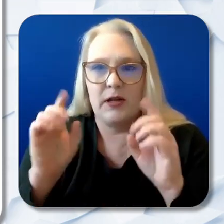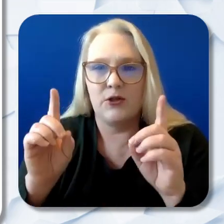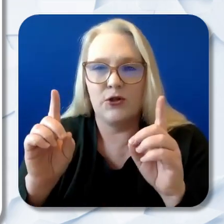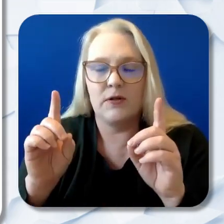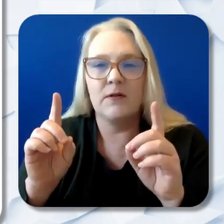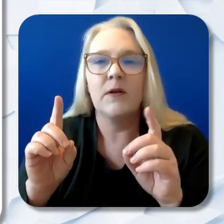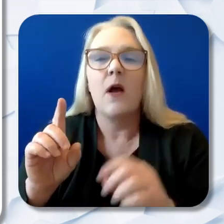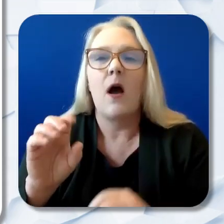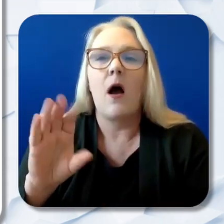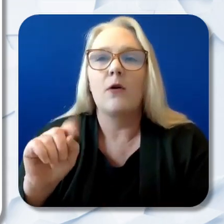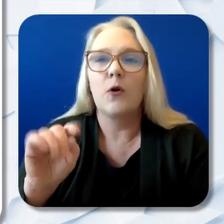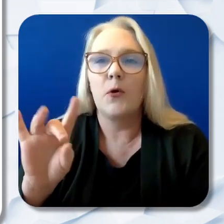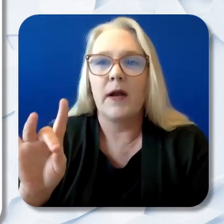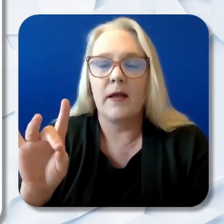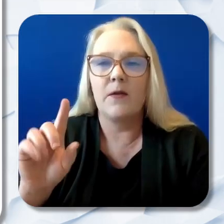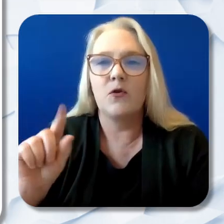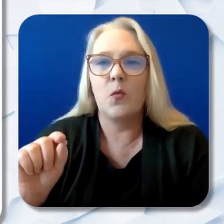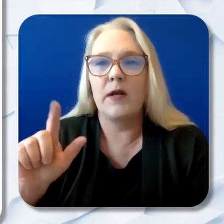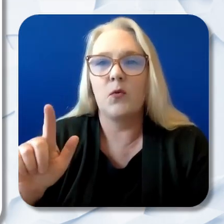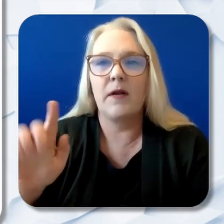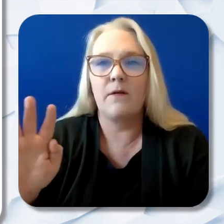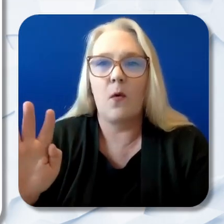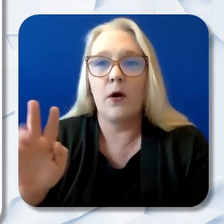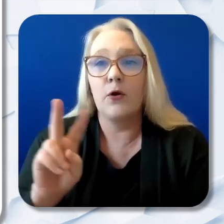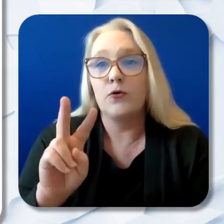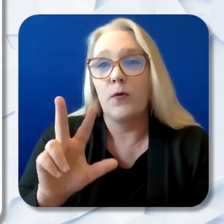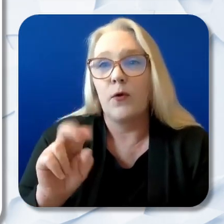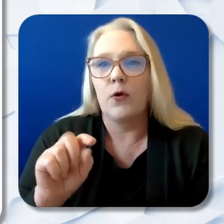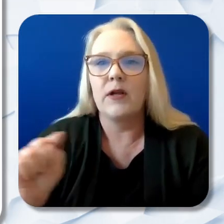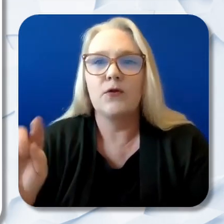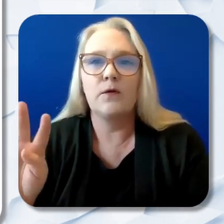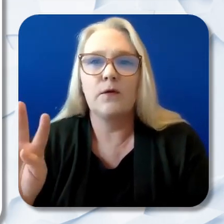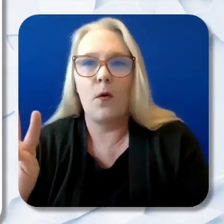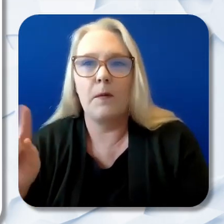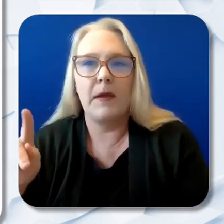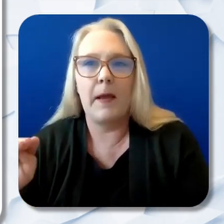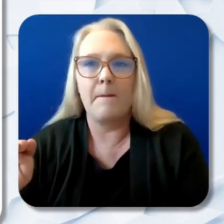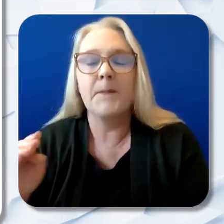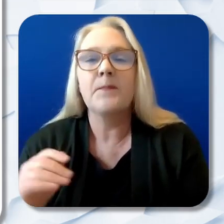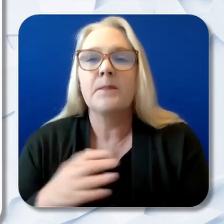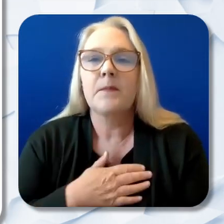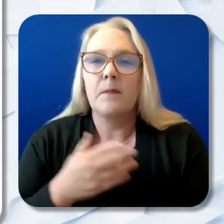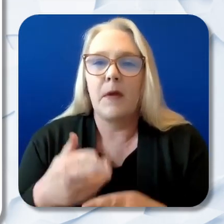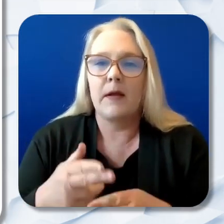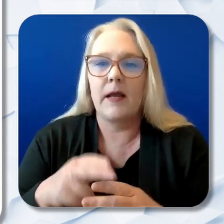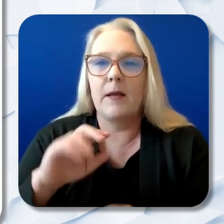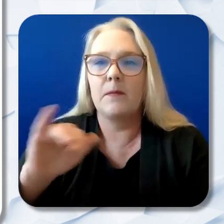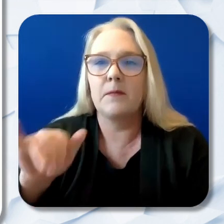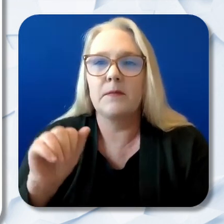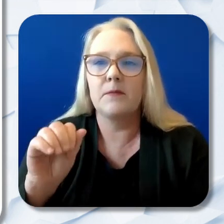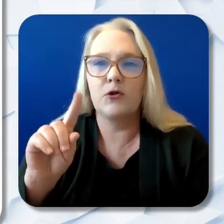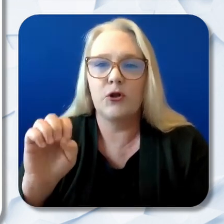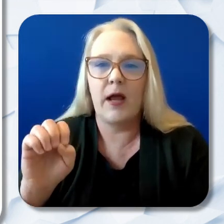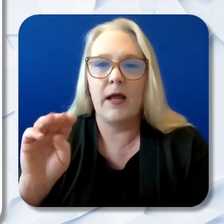8th, 2024, from 2:30 p.m. until 4 p.m. My name is Jade Meal, Child